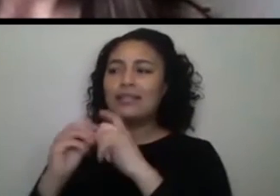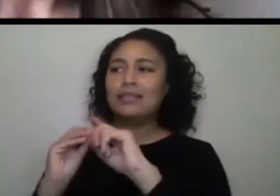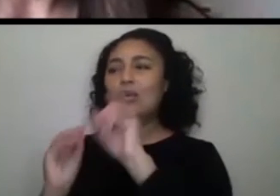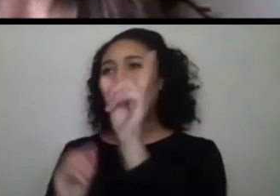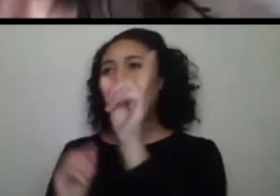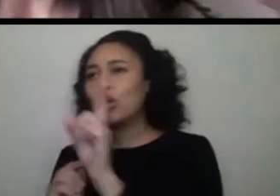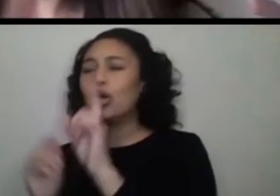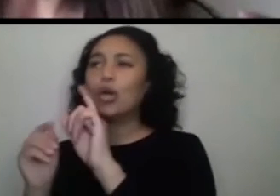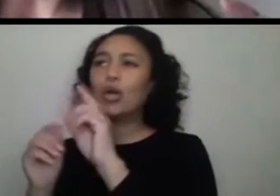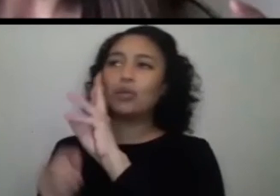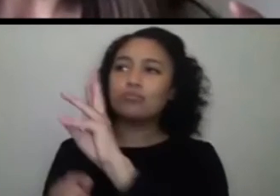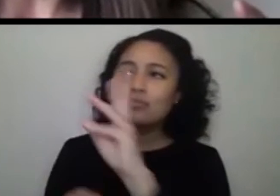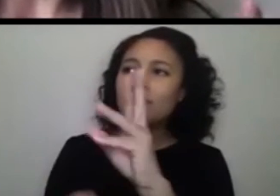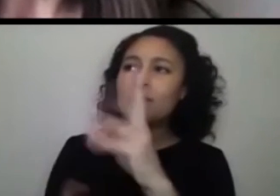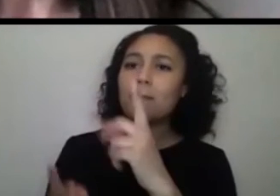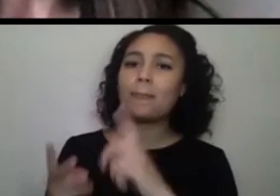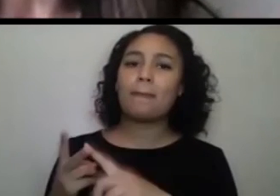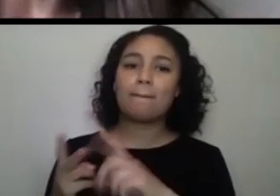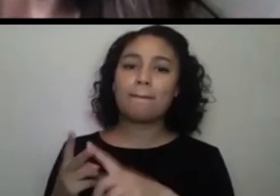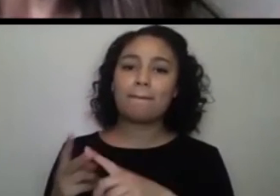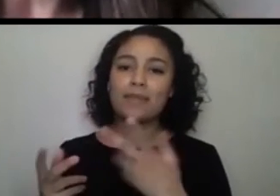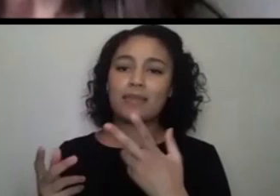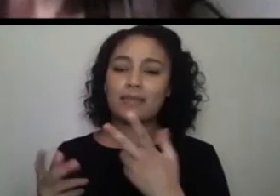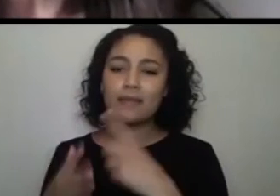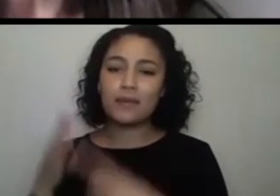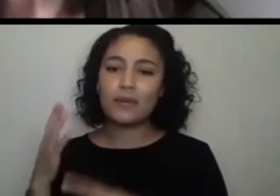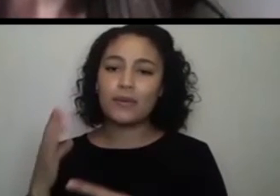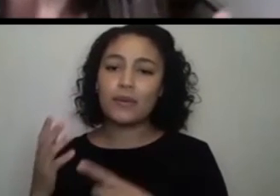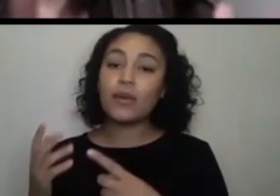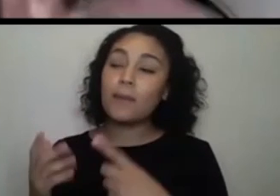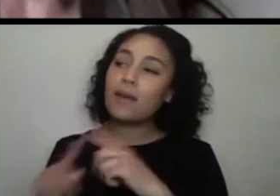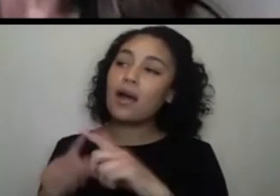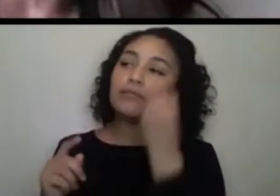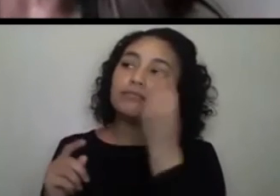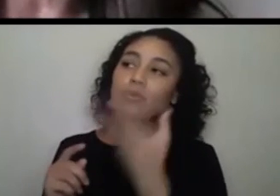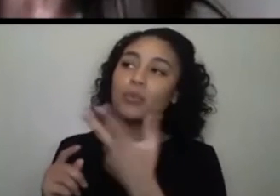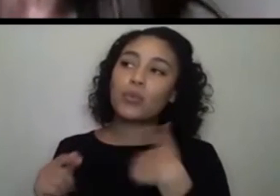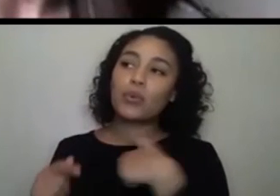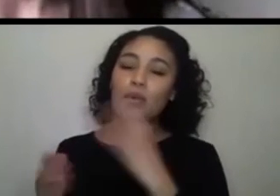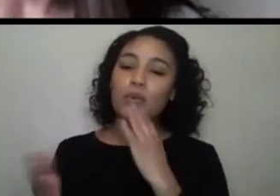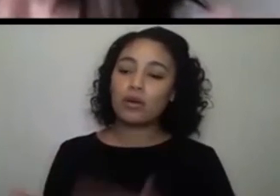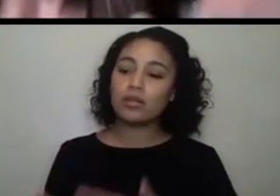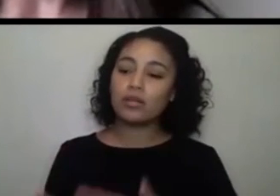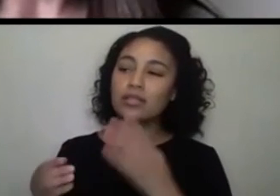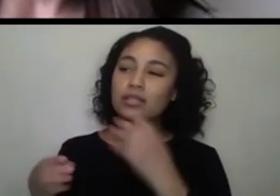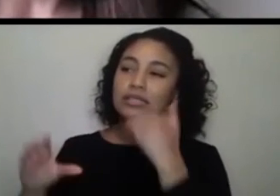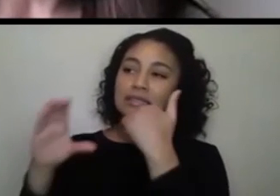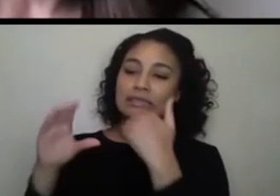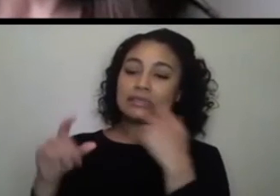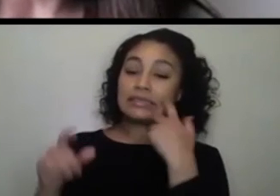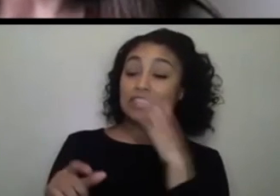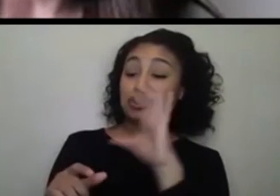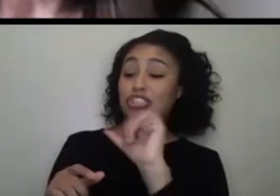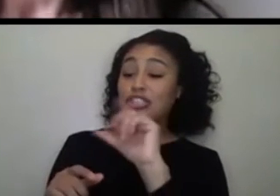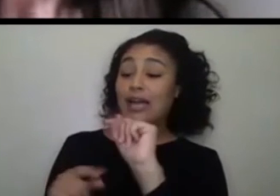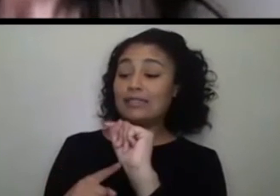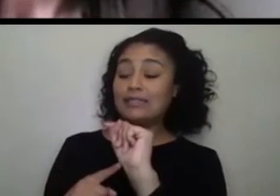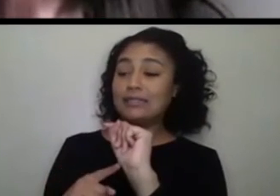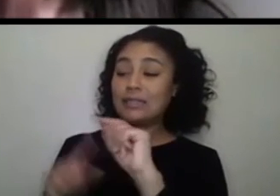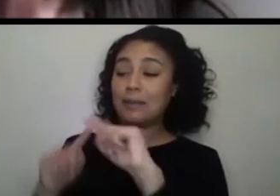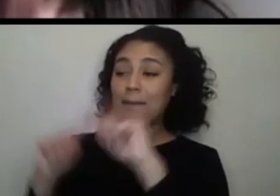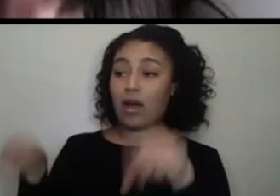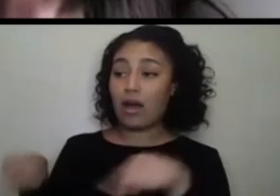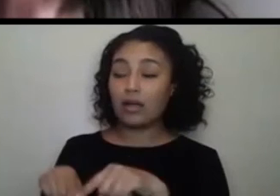can action, and we provide in our chat box if we just want to let you know. So let the people. Oh, that's great. And